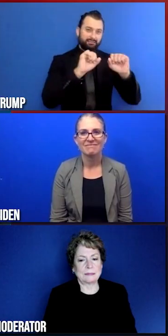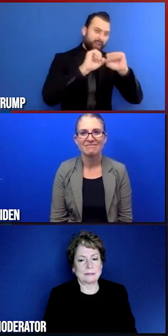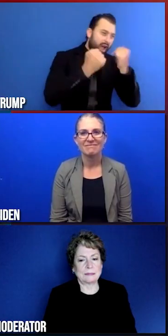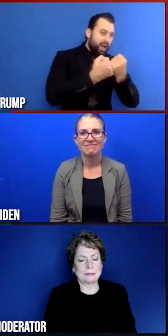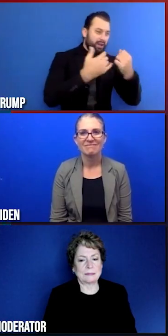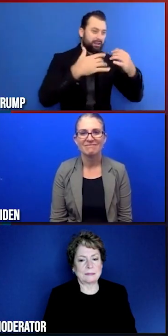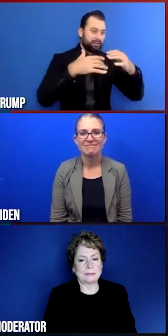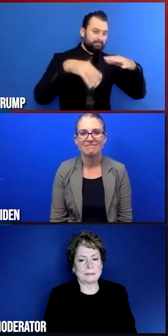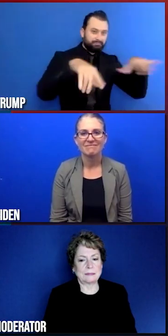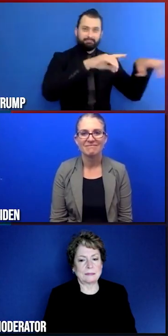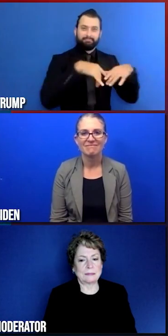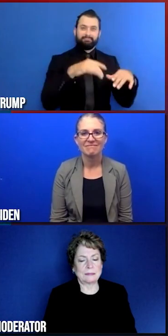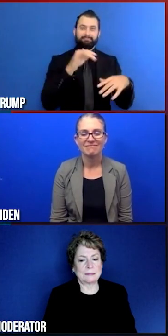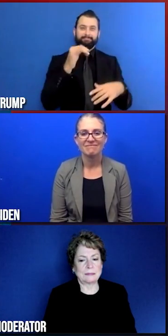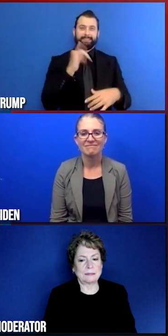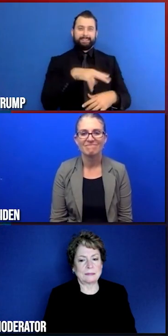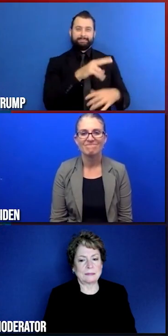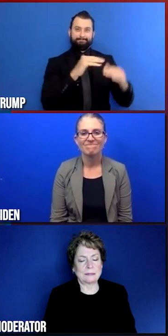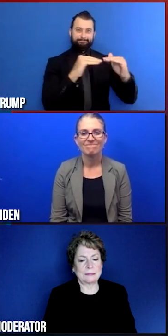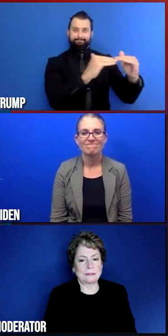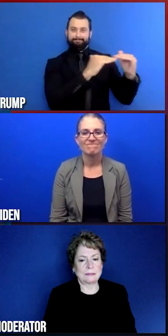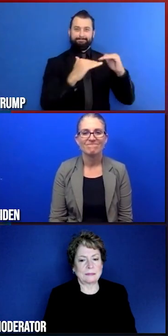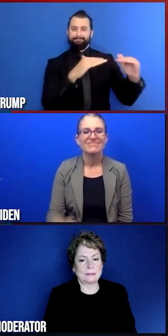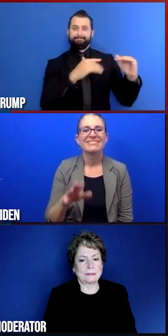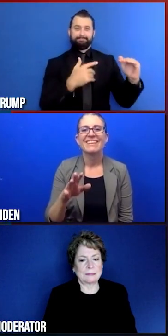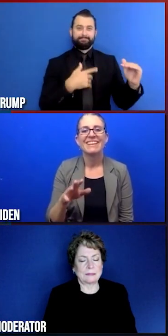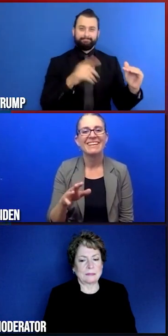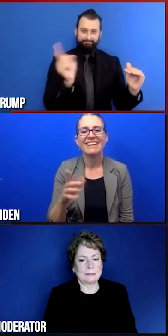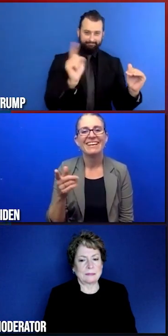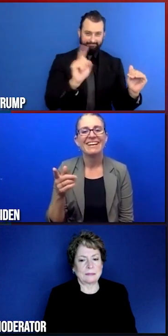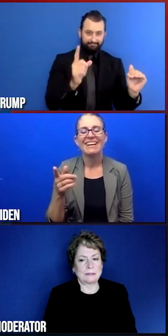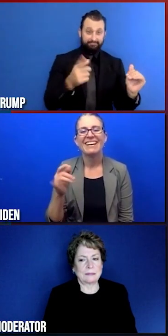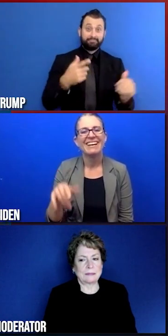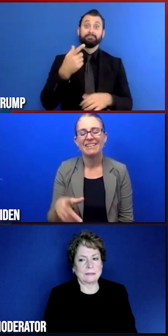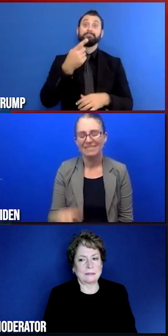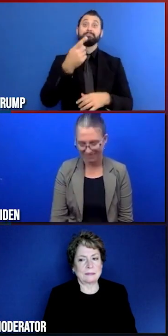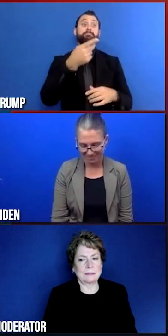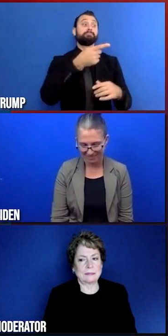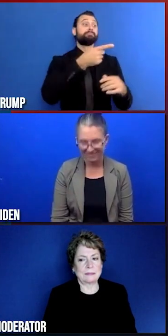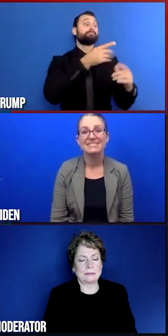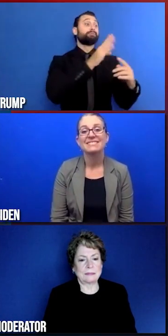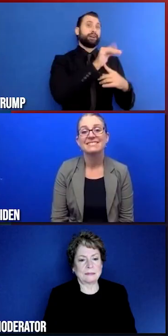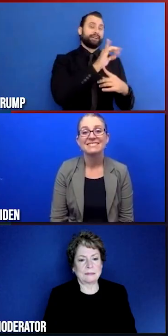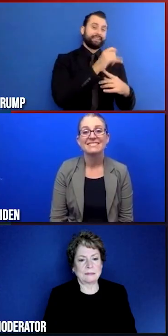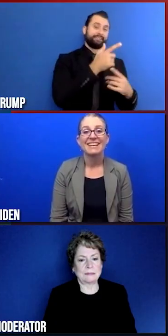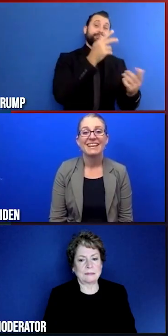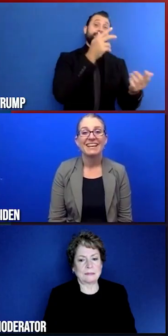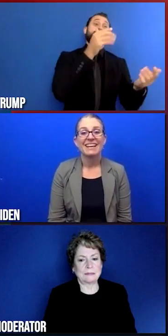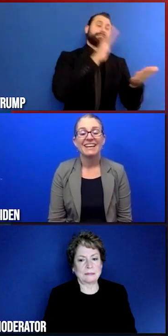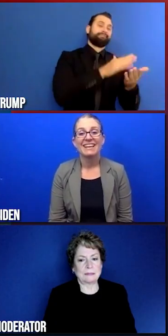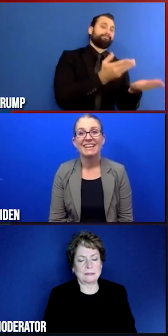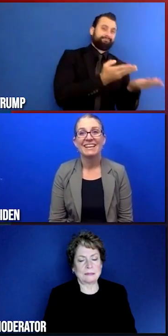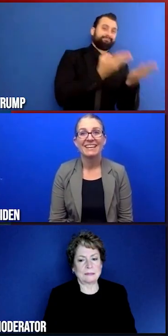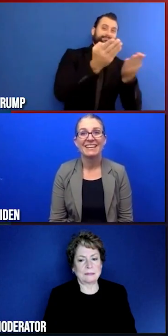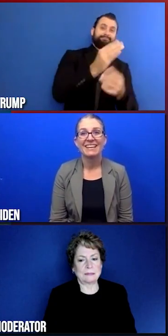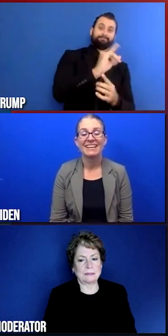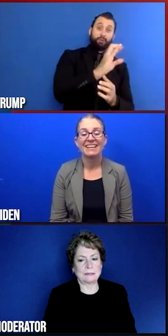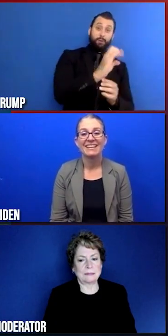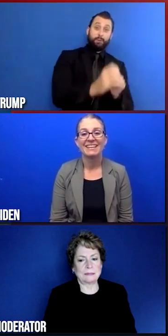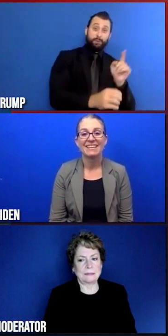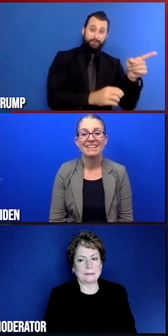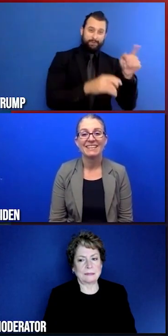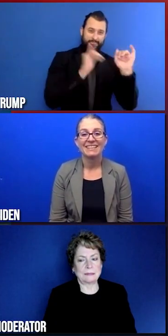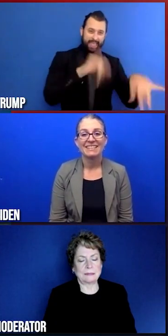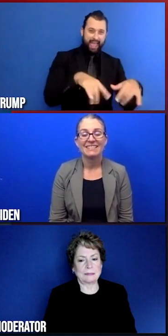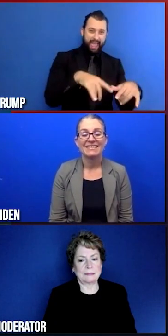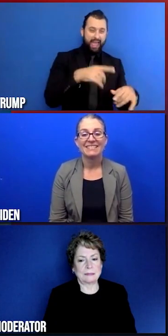where he got very lucky to get it. And he goes to Pennsylvania and he says, oh, we're going to have fracking. And you never ask that question. And by the